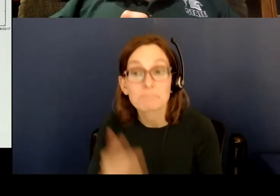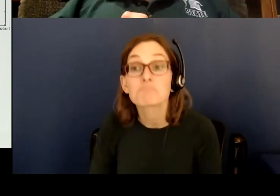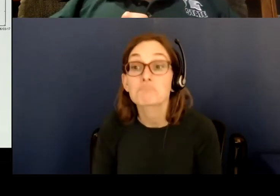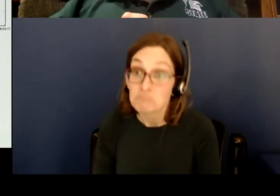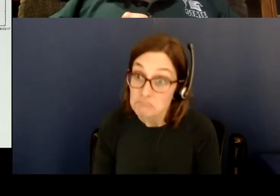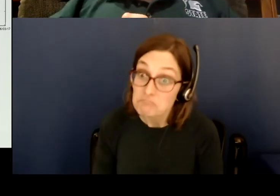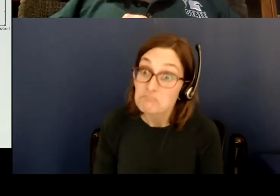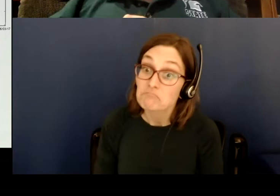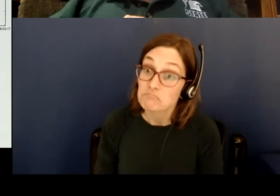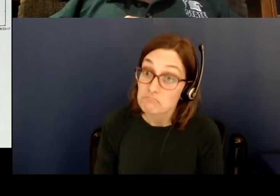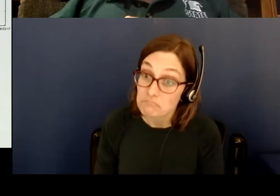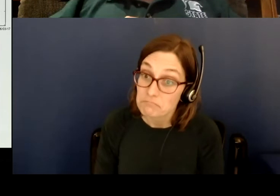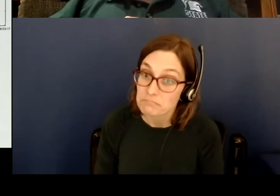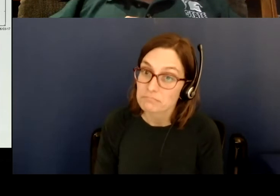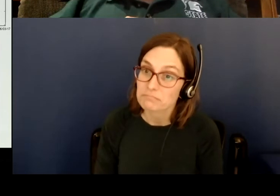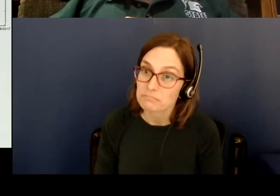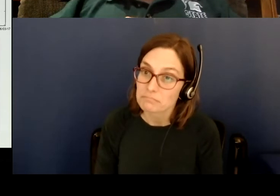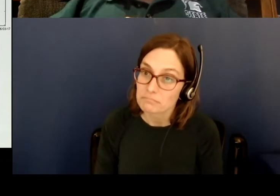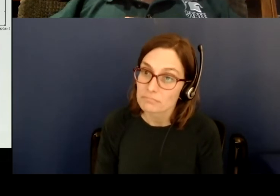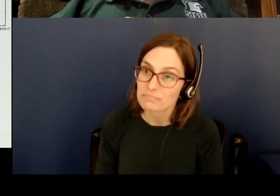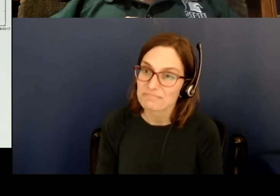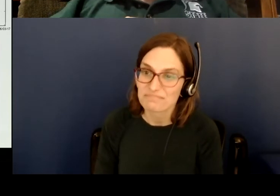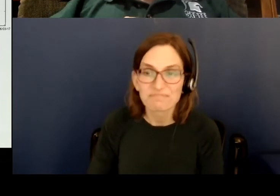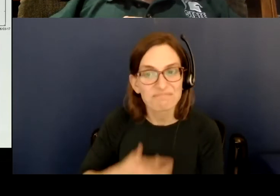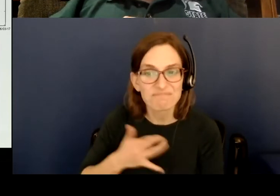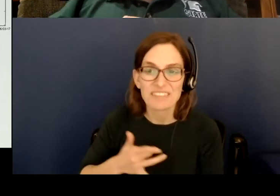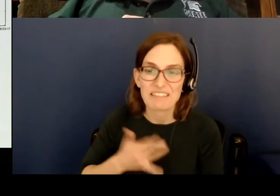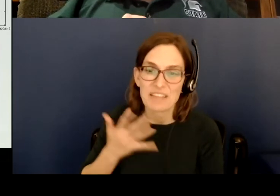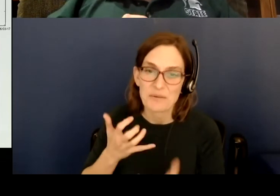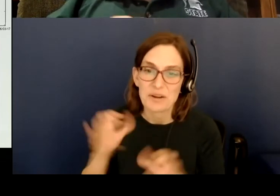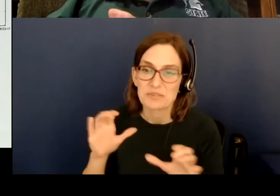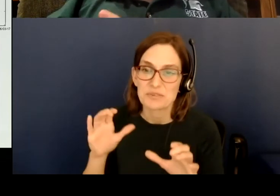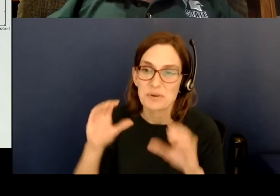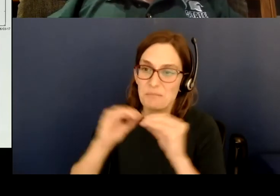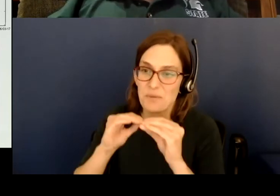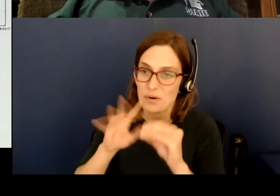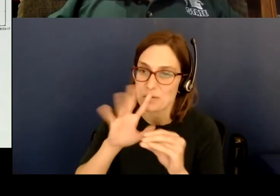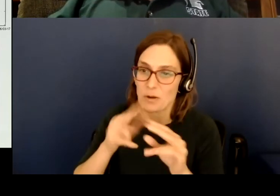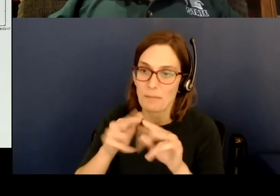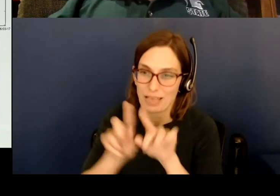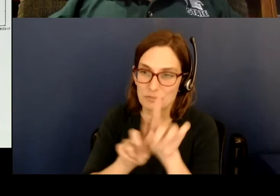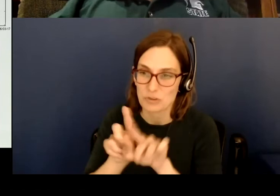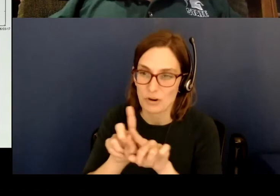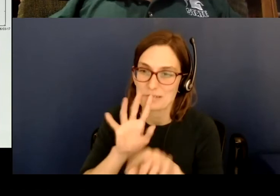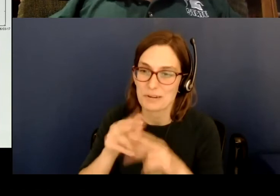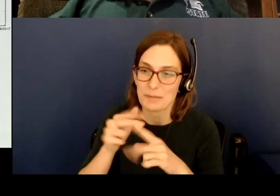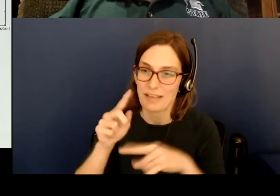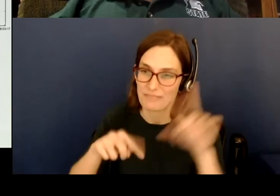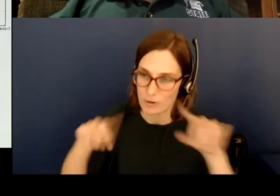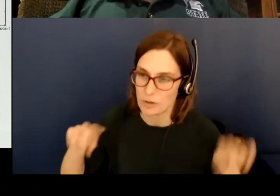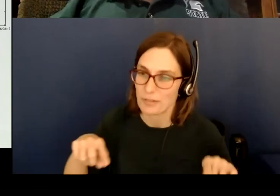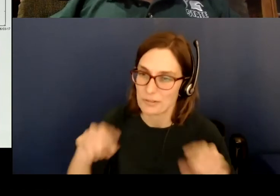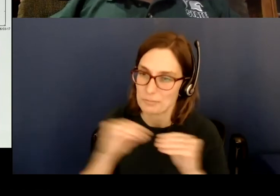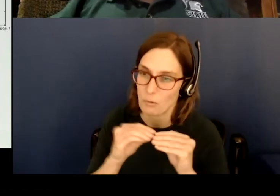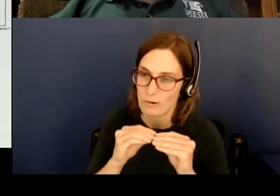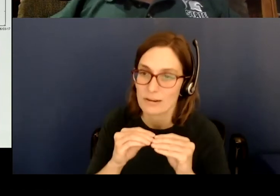I will probably want to do another talk on stars where I can talk about variables. In these